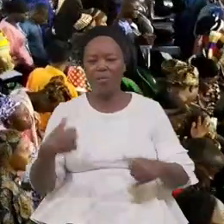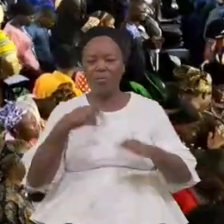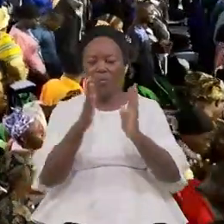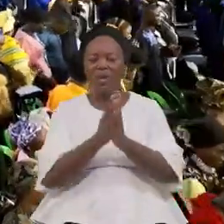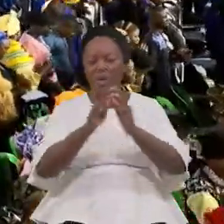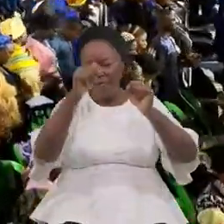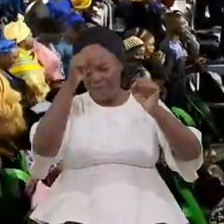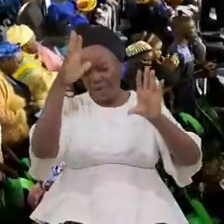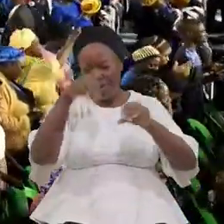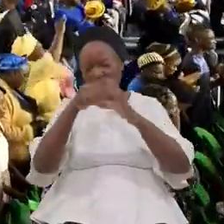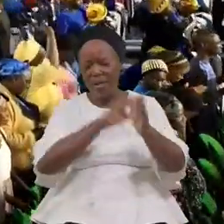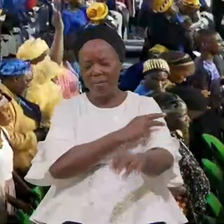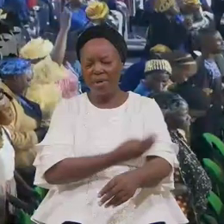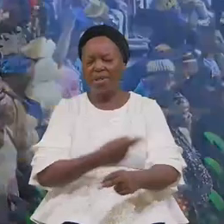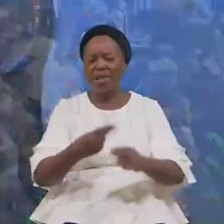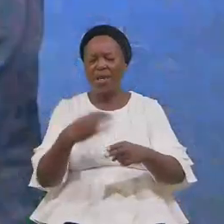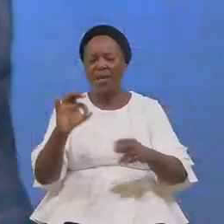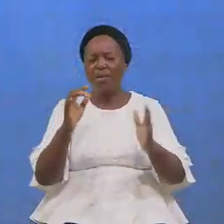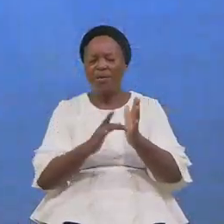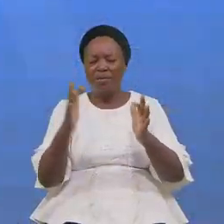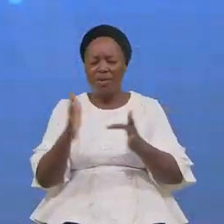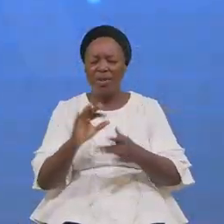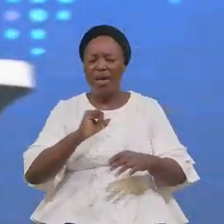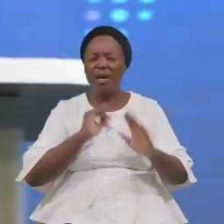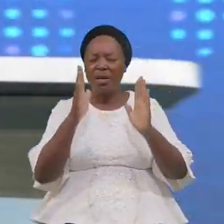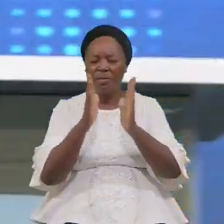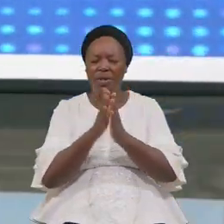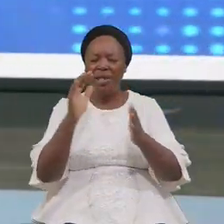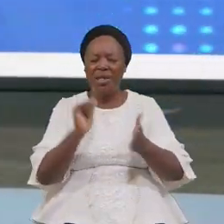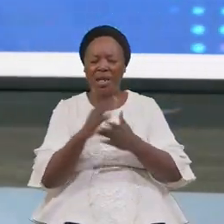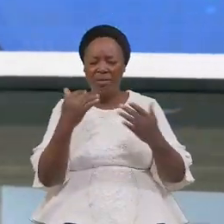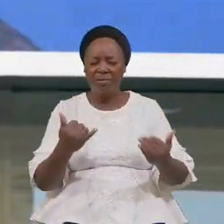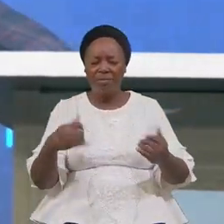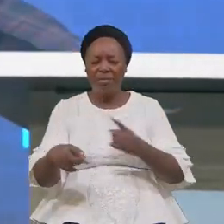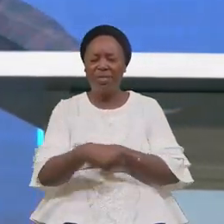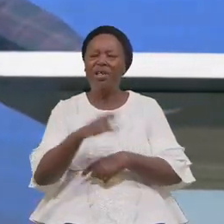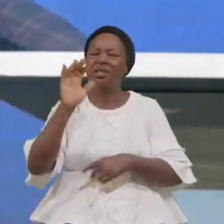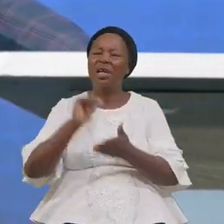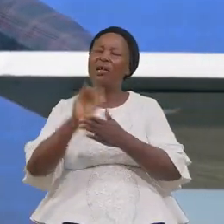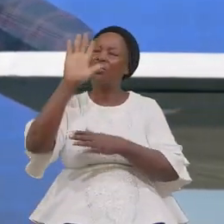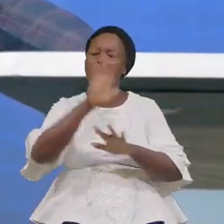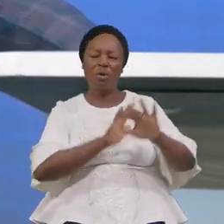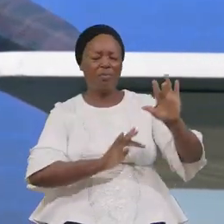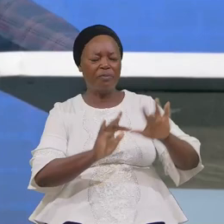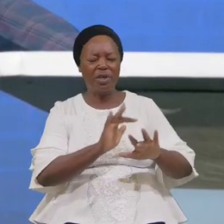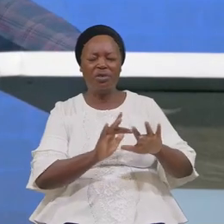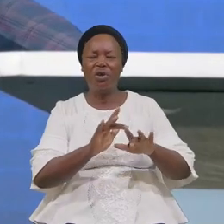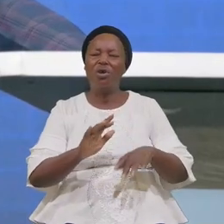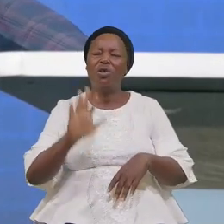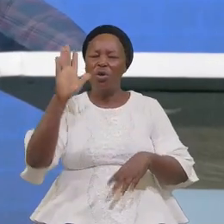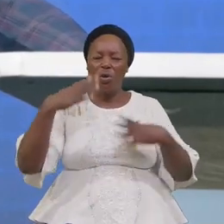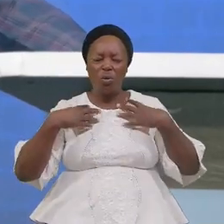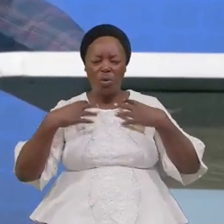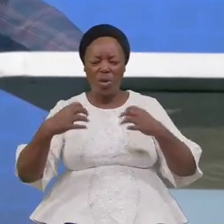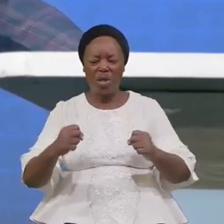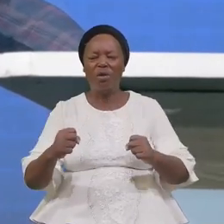mighty name of Jesus, I pray that today your compassion, your cure,